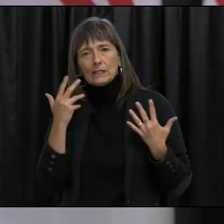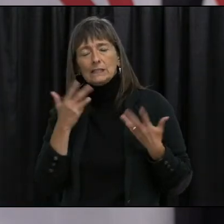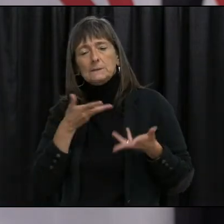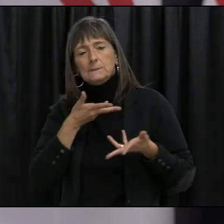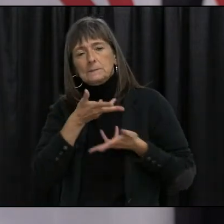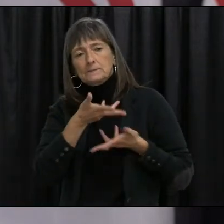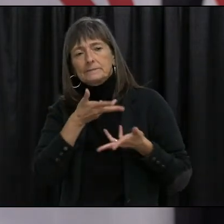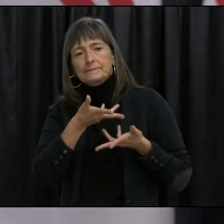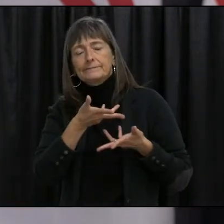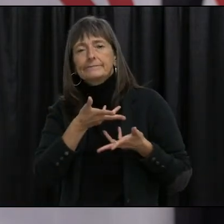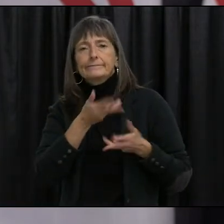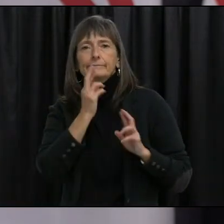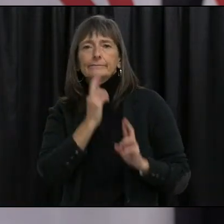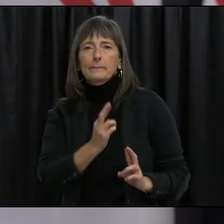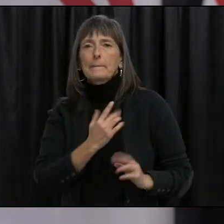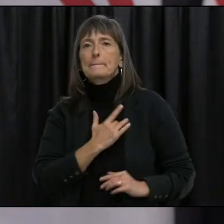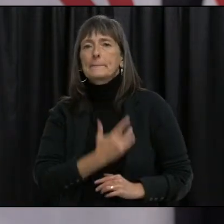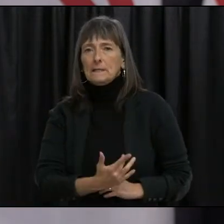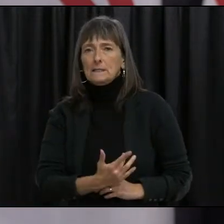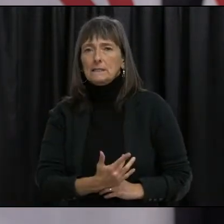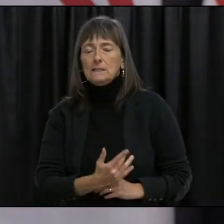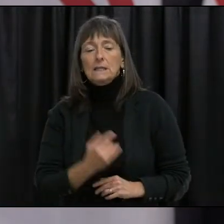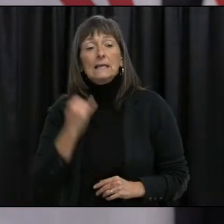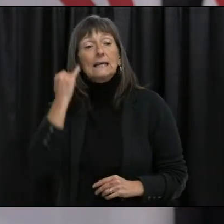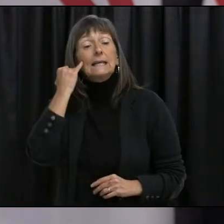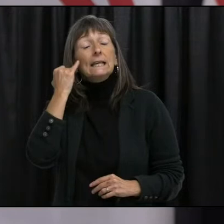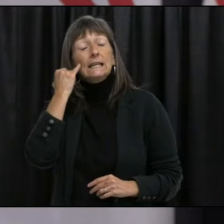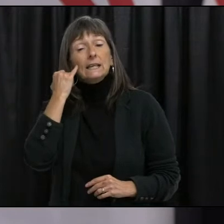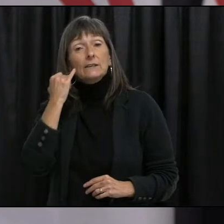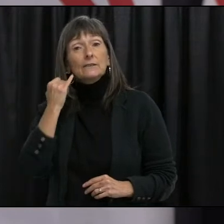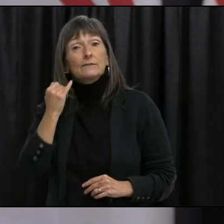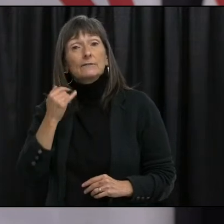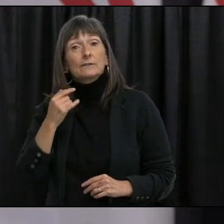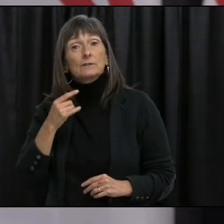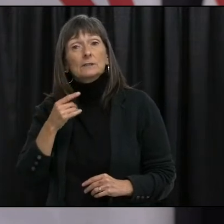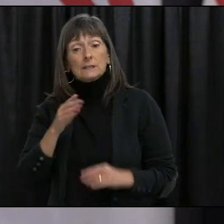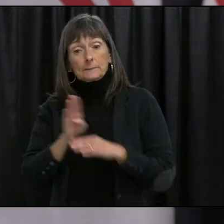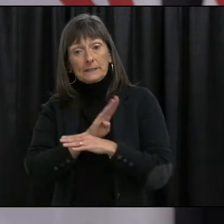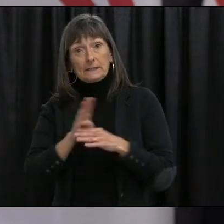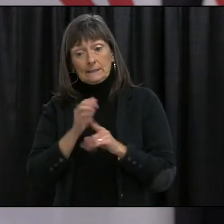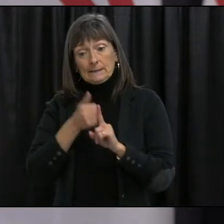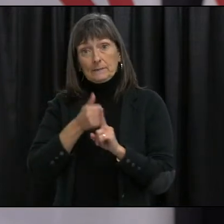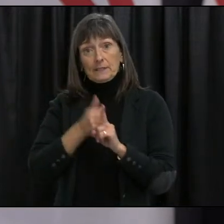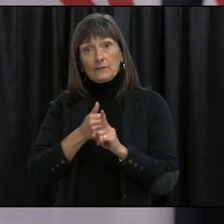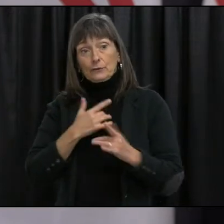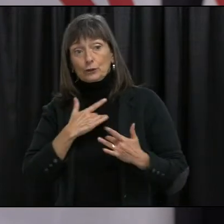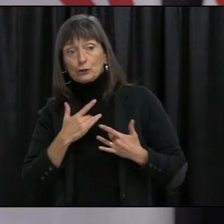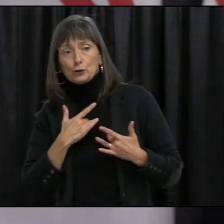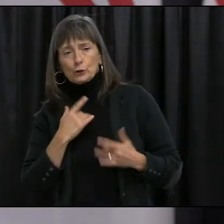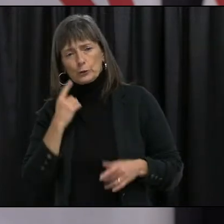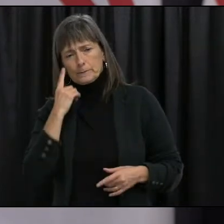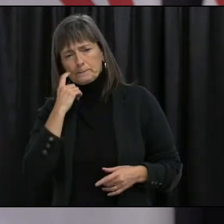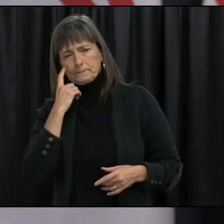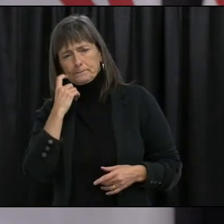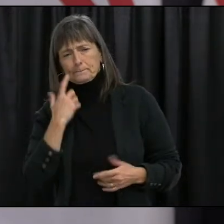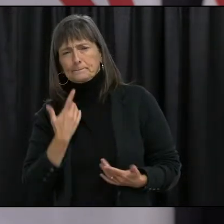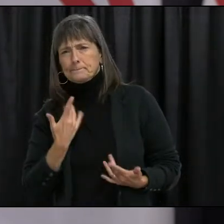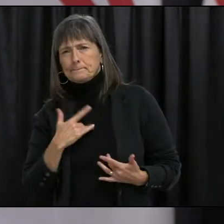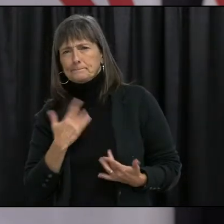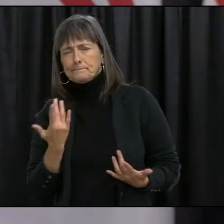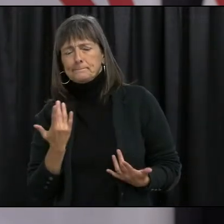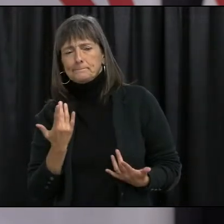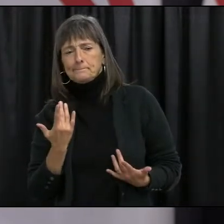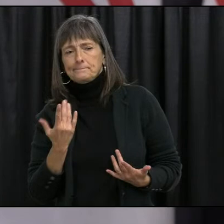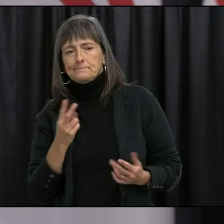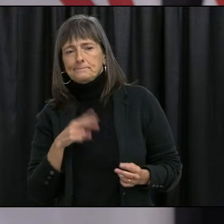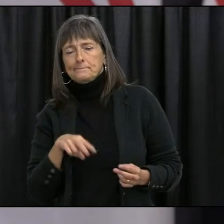if there is a suspicion or a concern on behalf of the business owner that this is not the case,